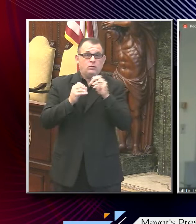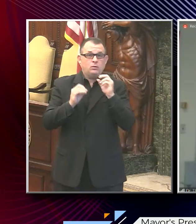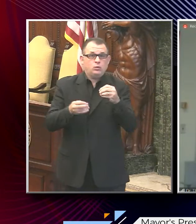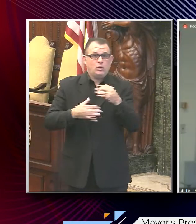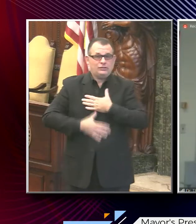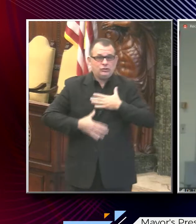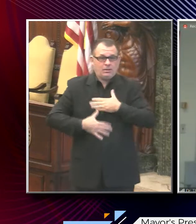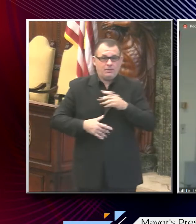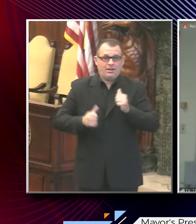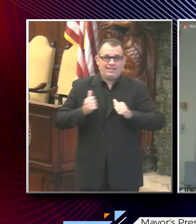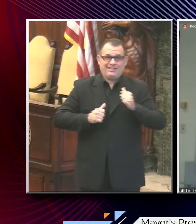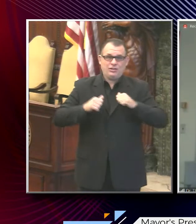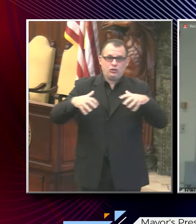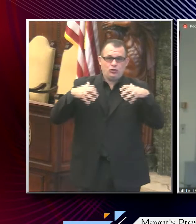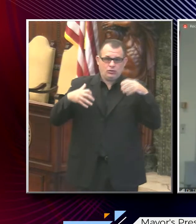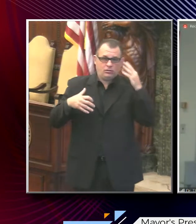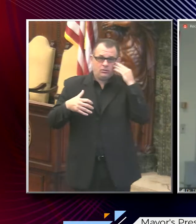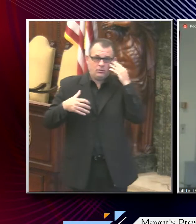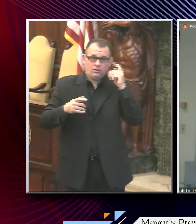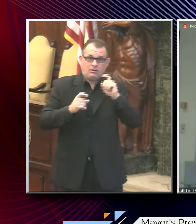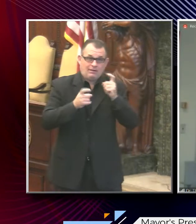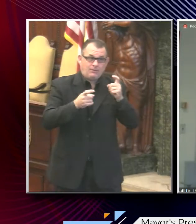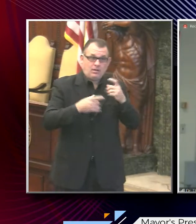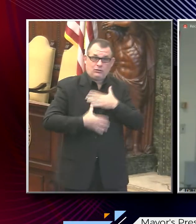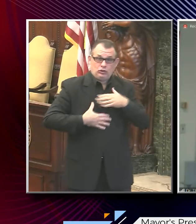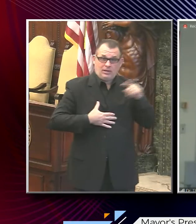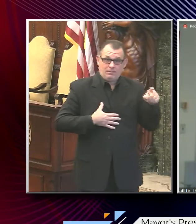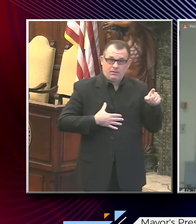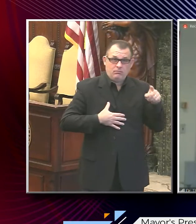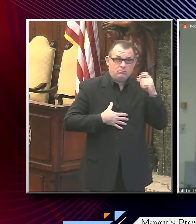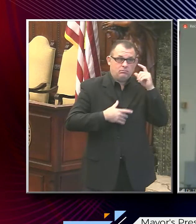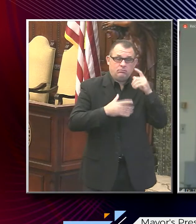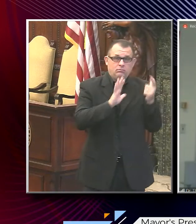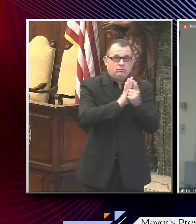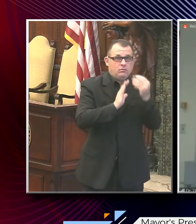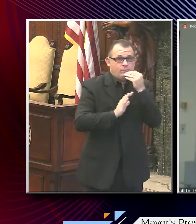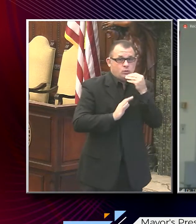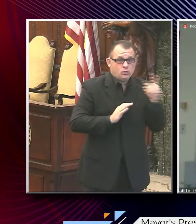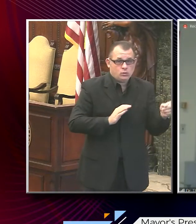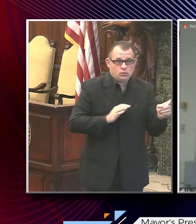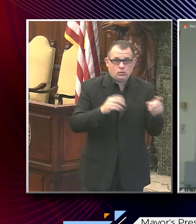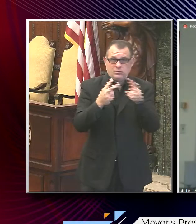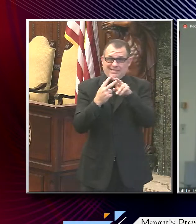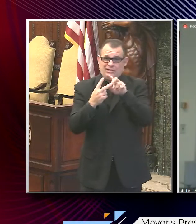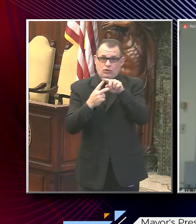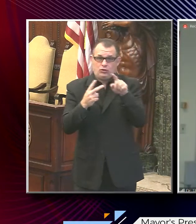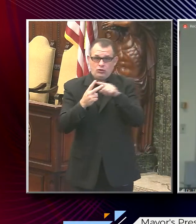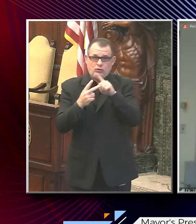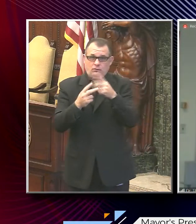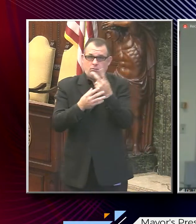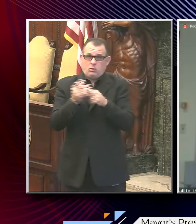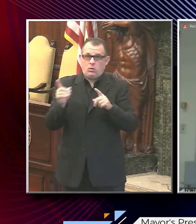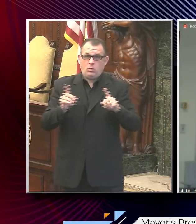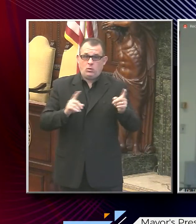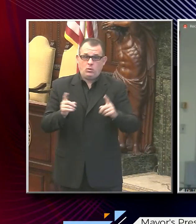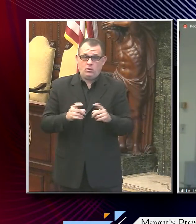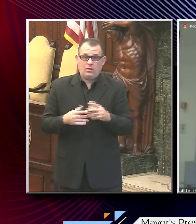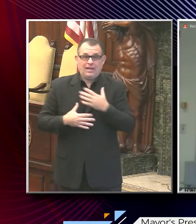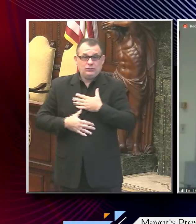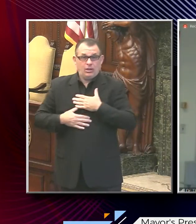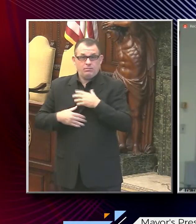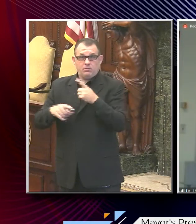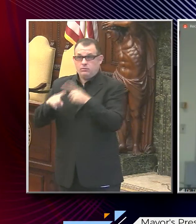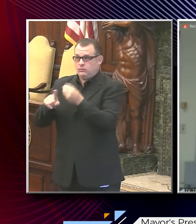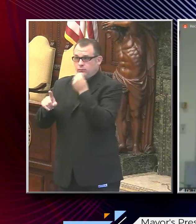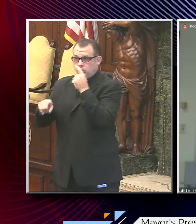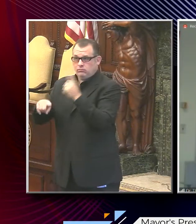can provide entertainment but no food or drink. You can't do both. Indoor gatherings are still capped at 25 persons, and outdoor gatherings are